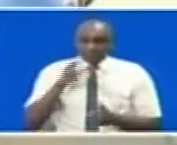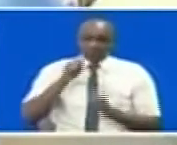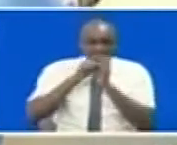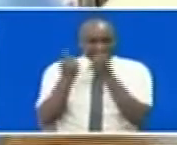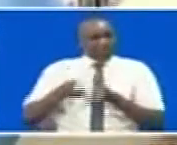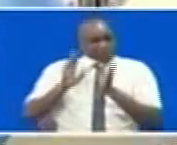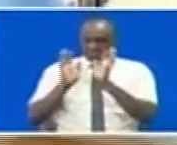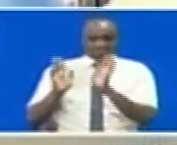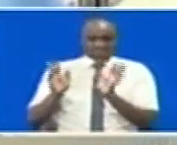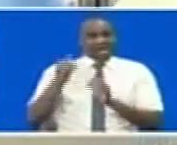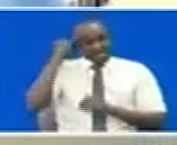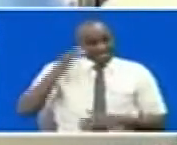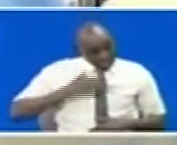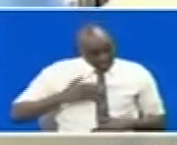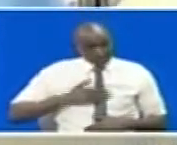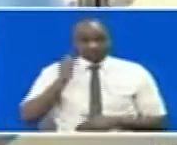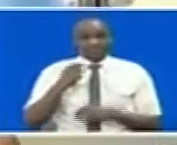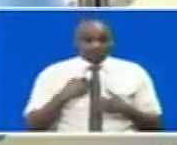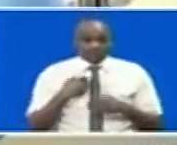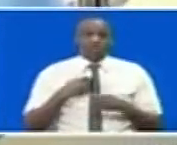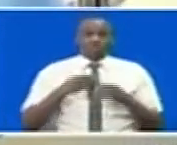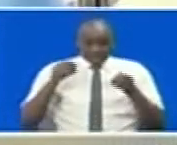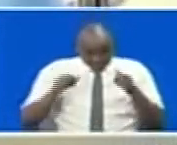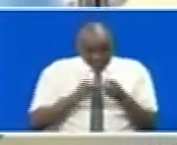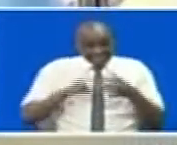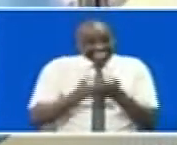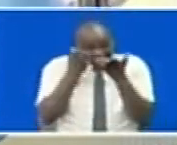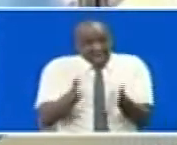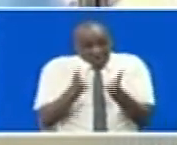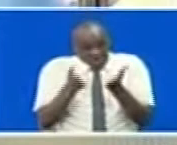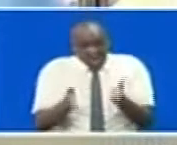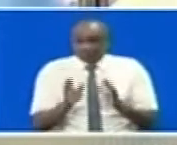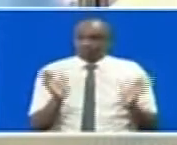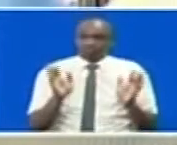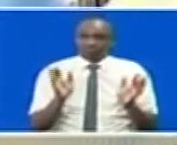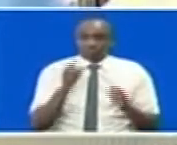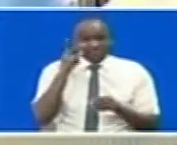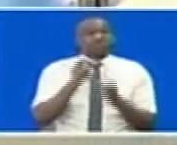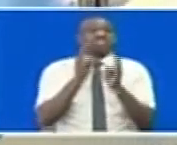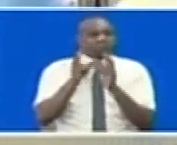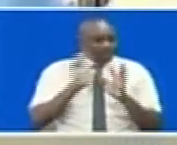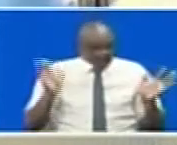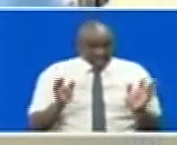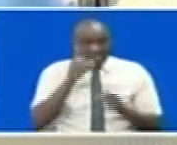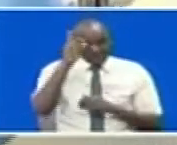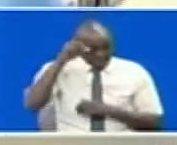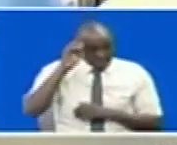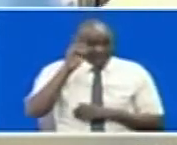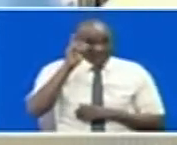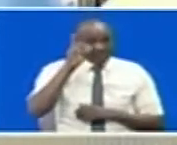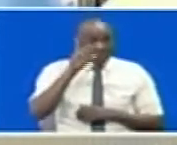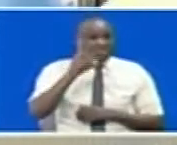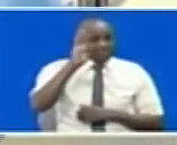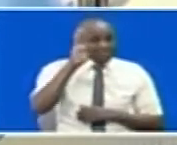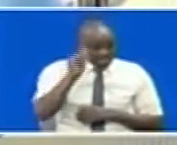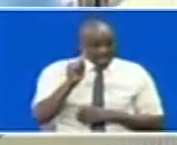idea, and our idea will take time. Don't expect the DDA to form the government 2022 or 2017 or